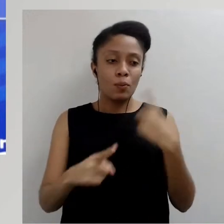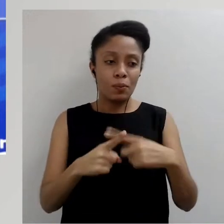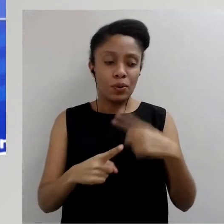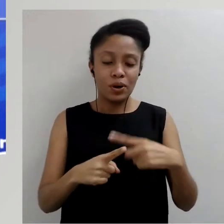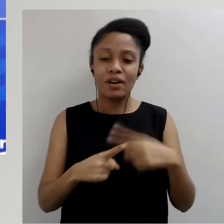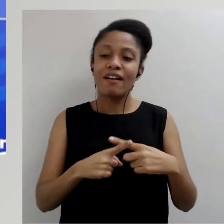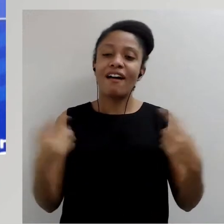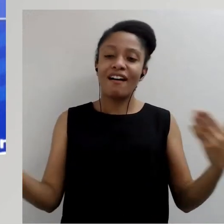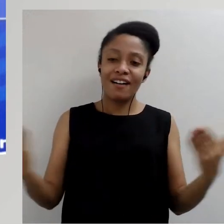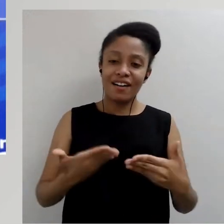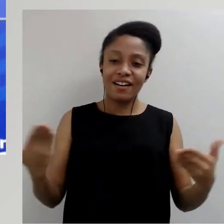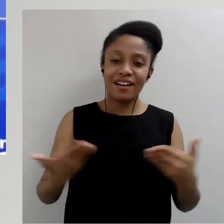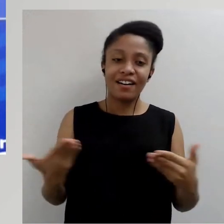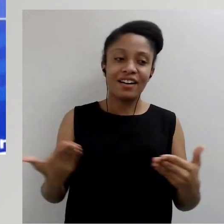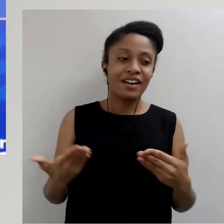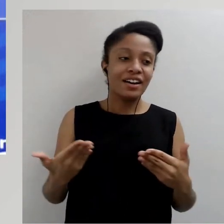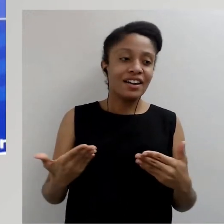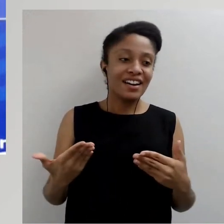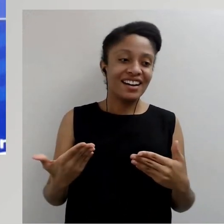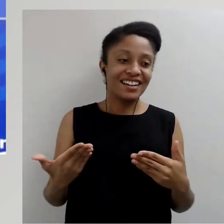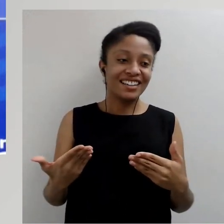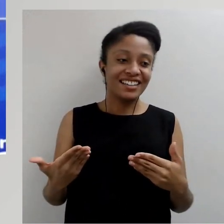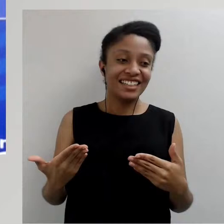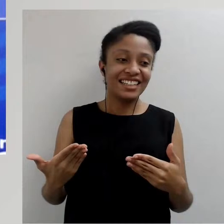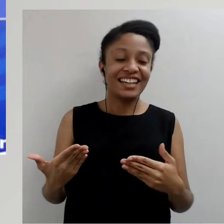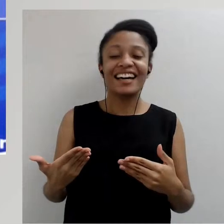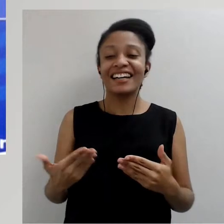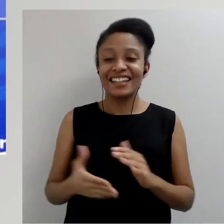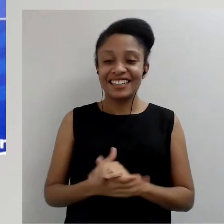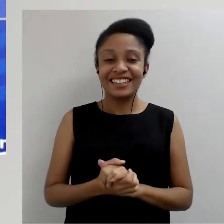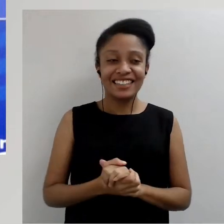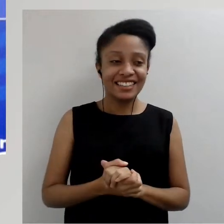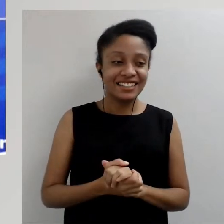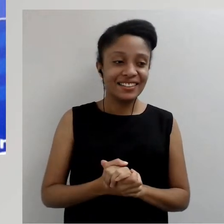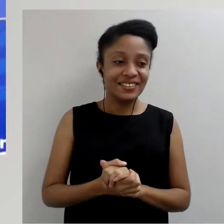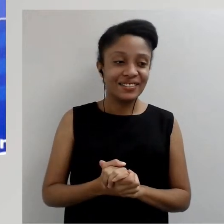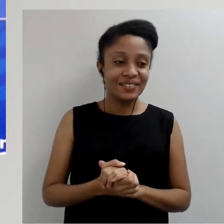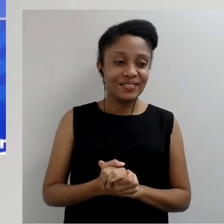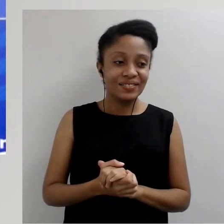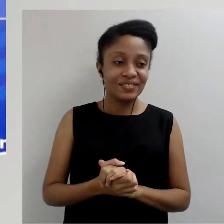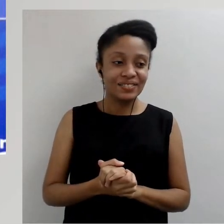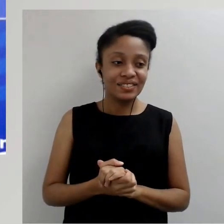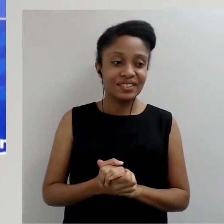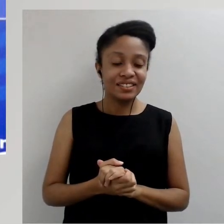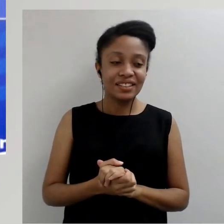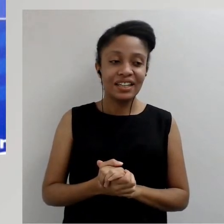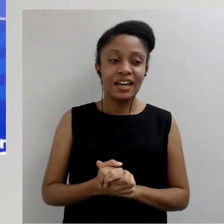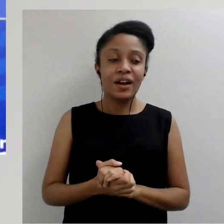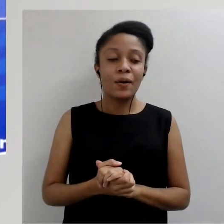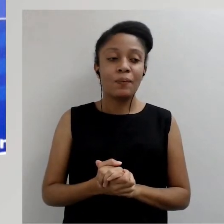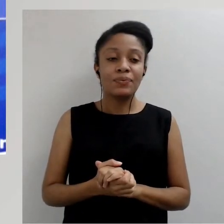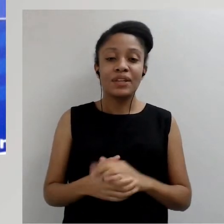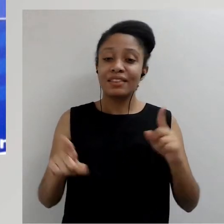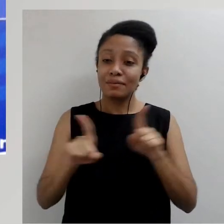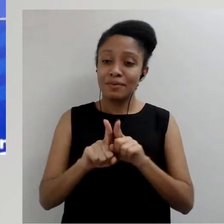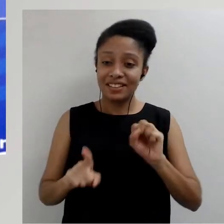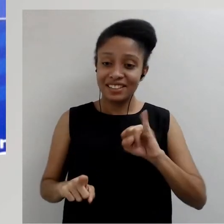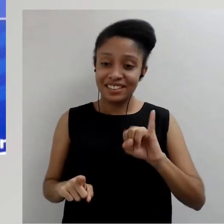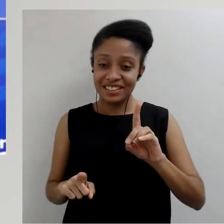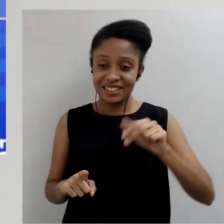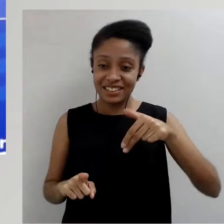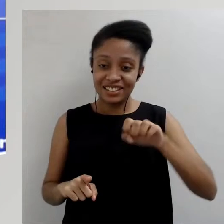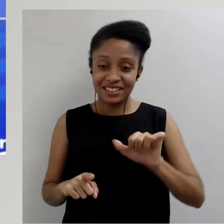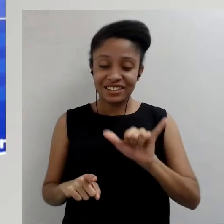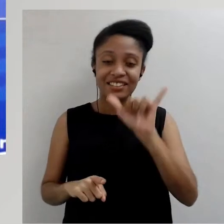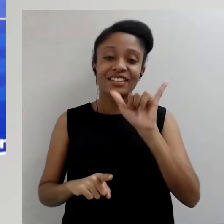I generally tell my people here that if you want to learn from printing industry, just go there. And